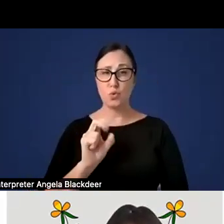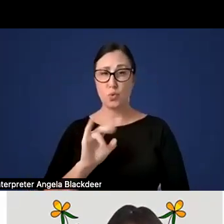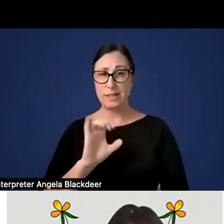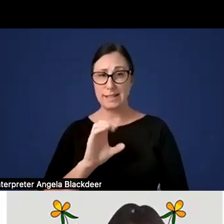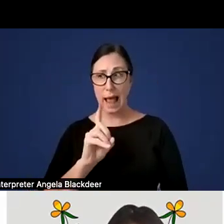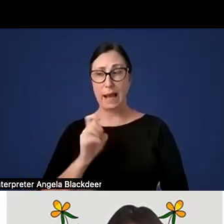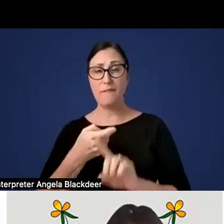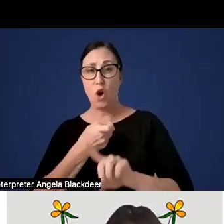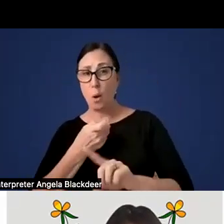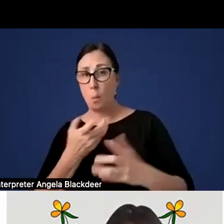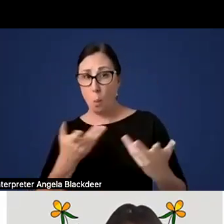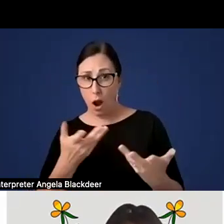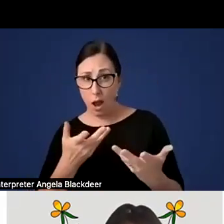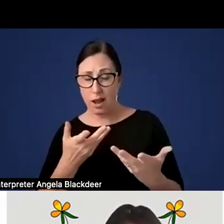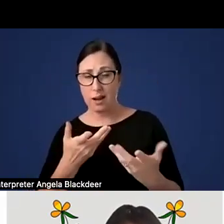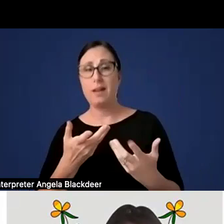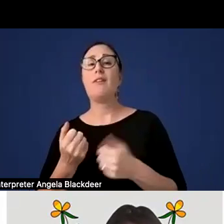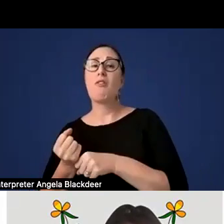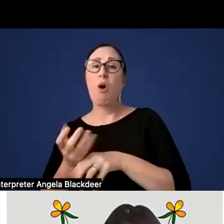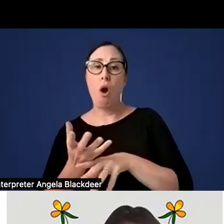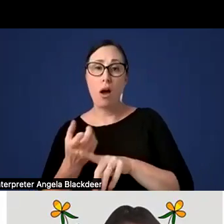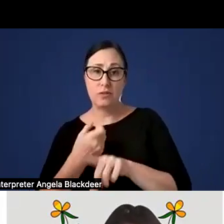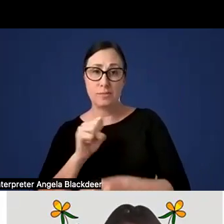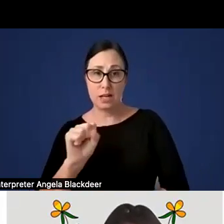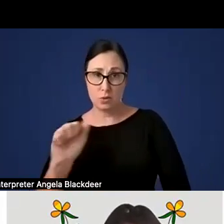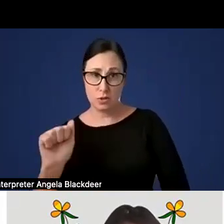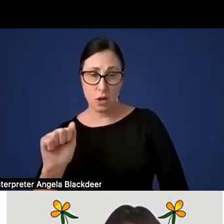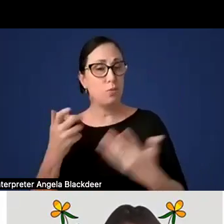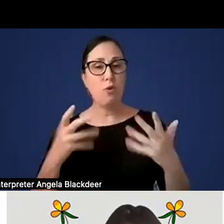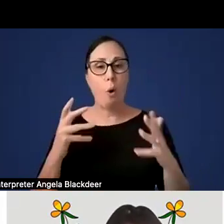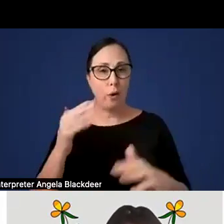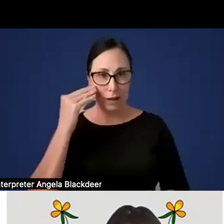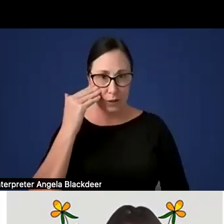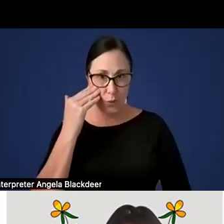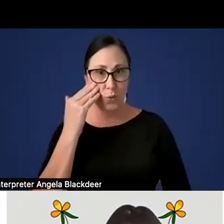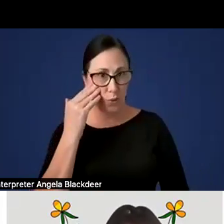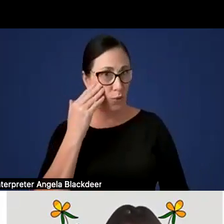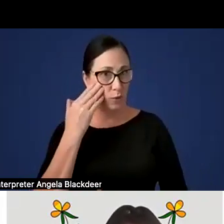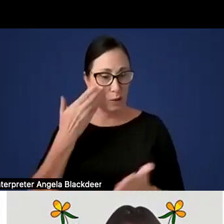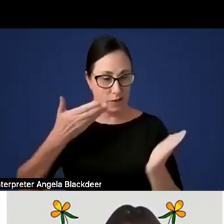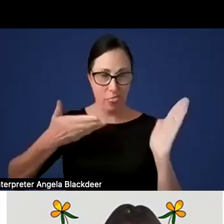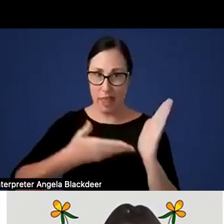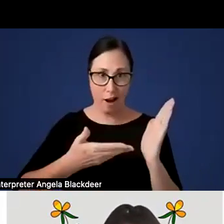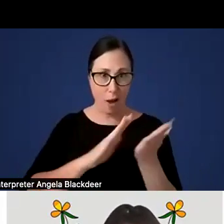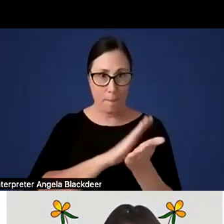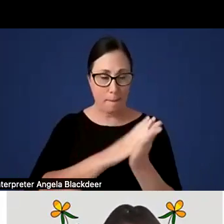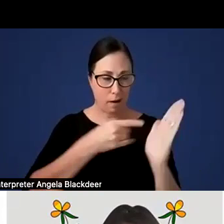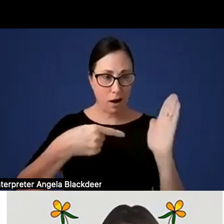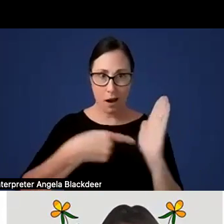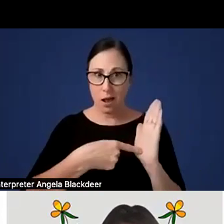um, which we already knew. But it was on paper, it was black and white, there was statistics.